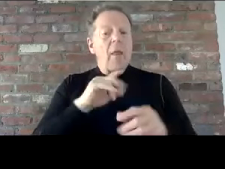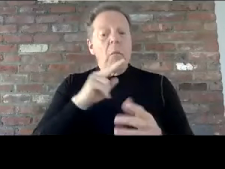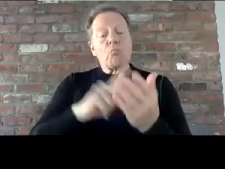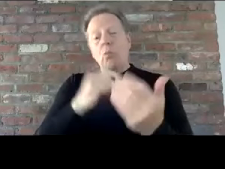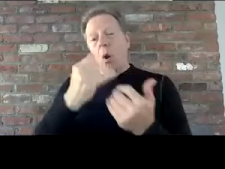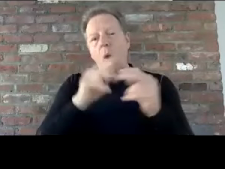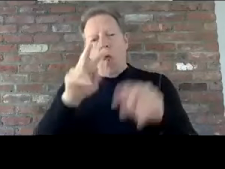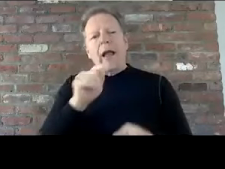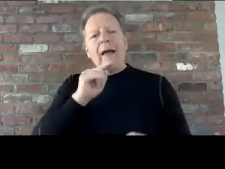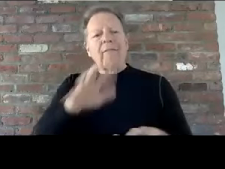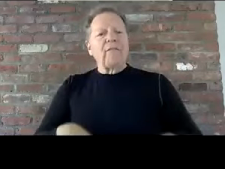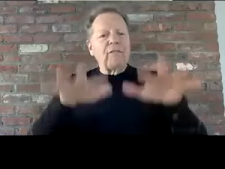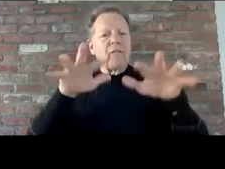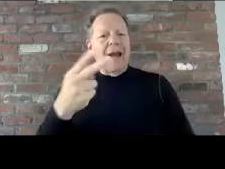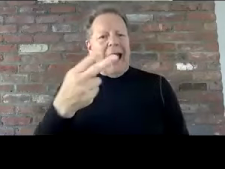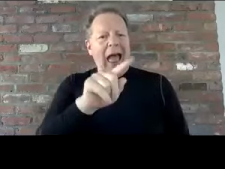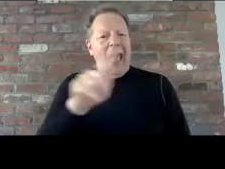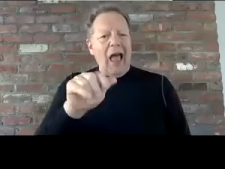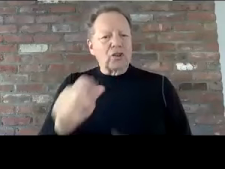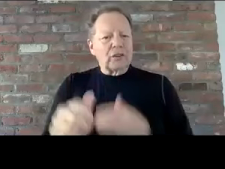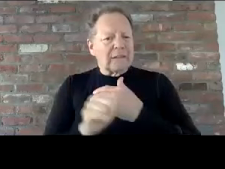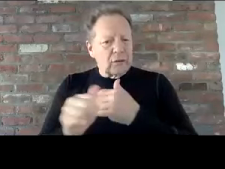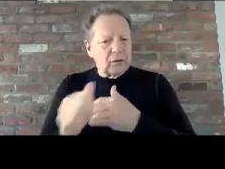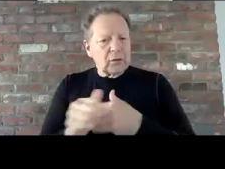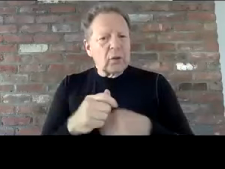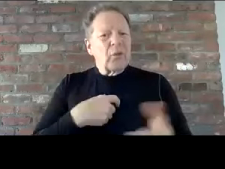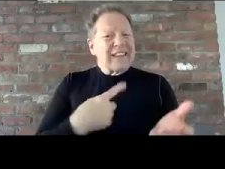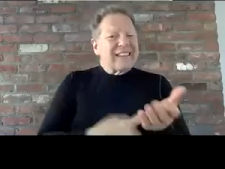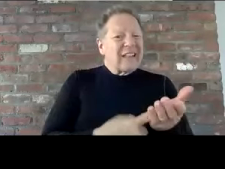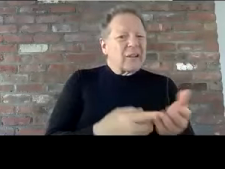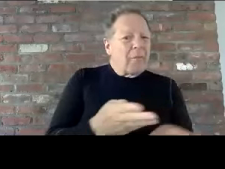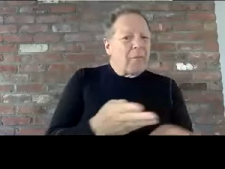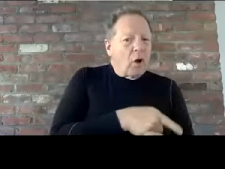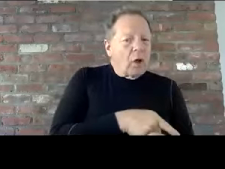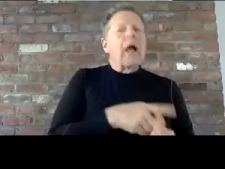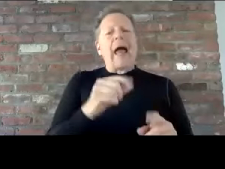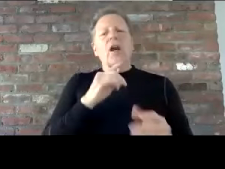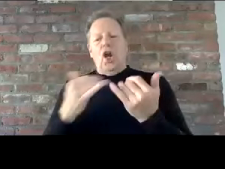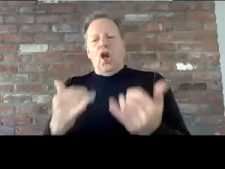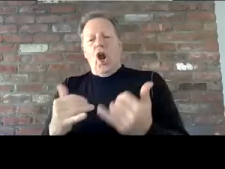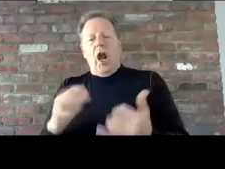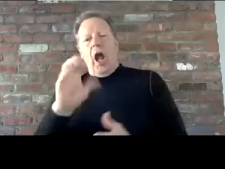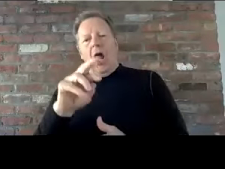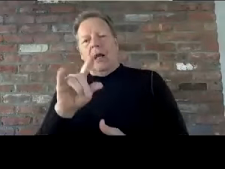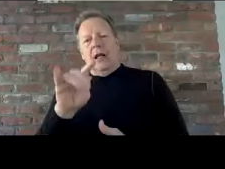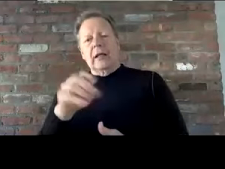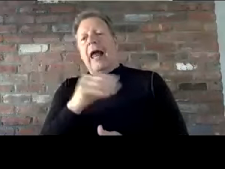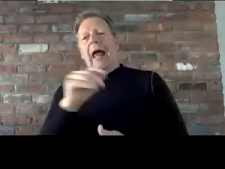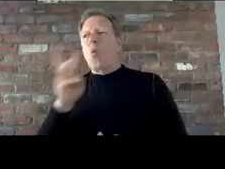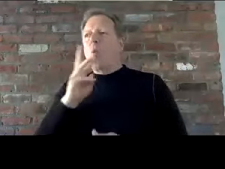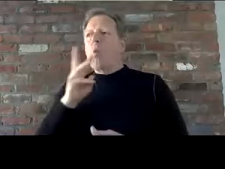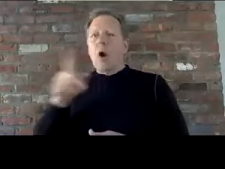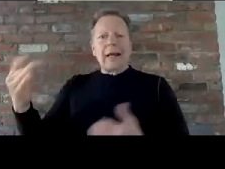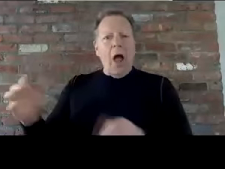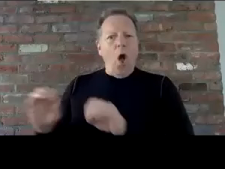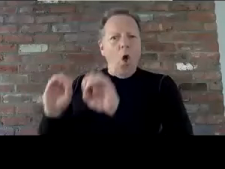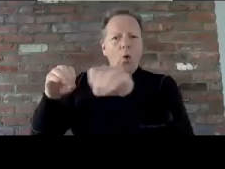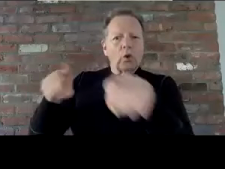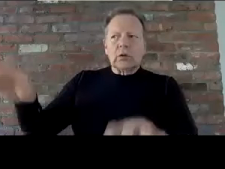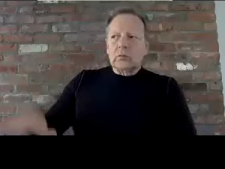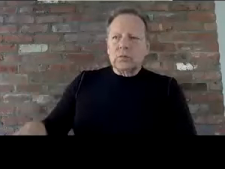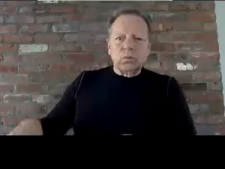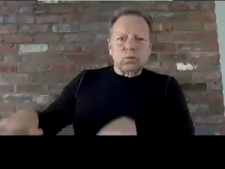look at flood hazards we talked about earlier, and it will also look at both current conditions and conditions with sea level rise, as well as increases